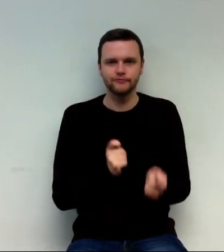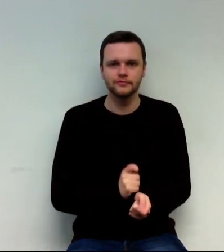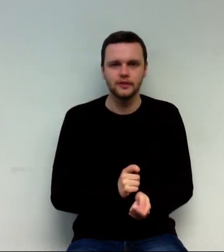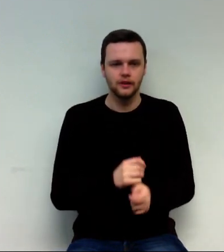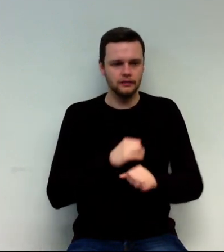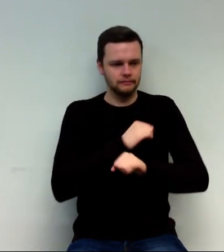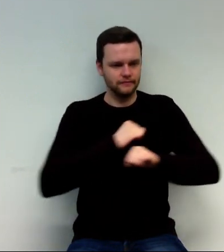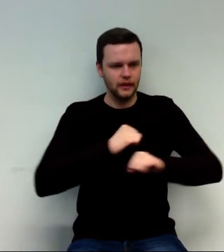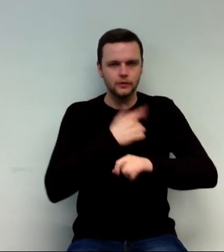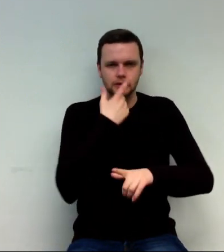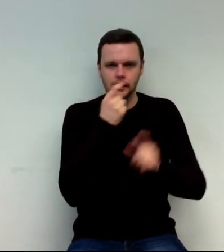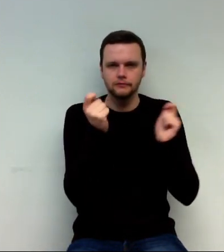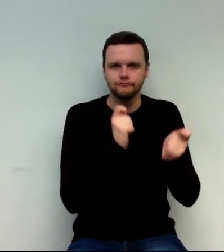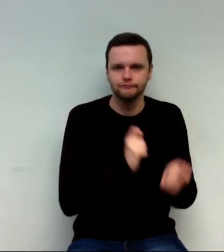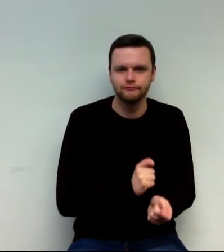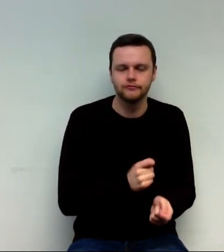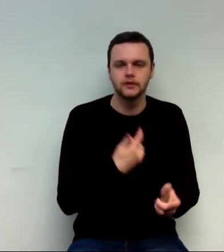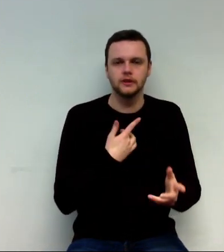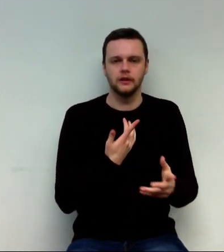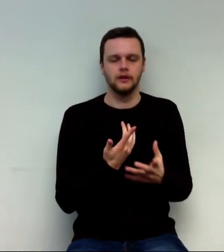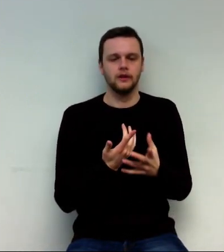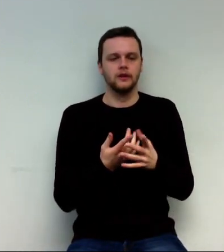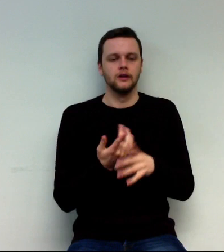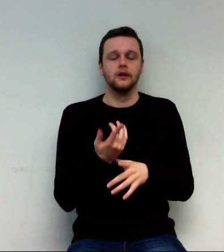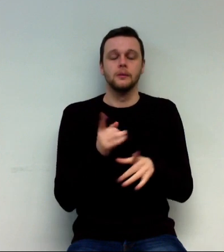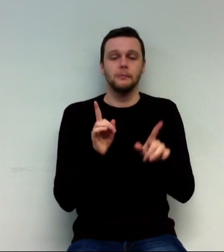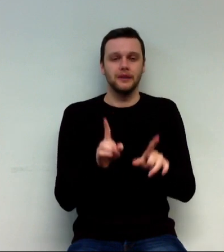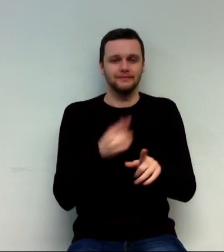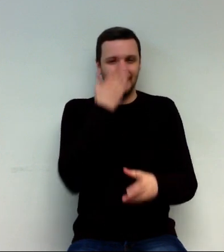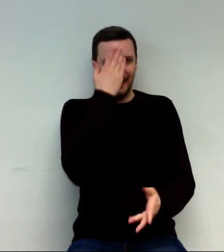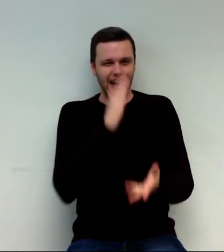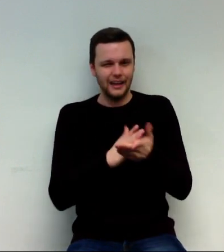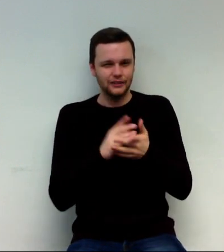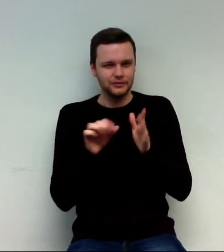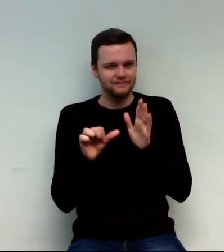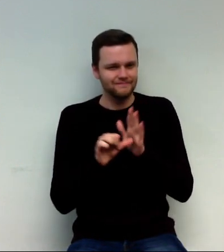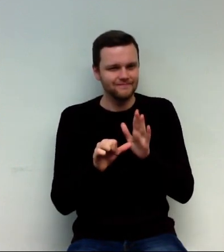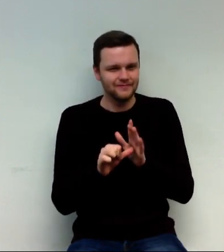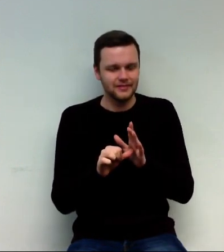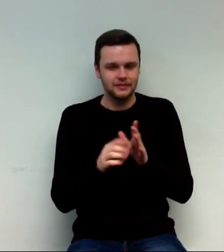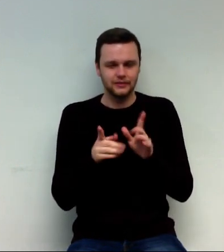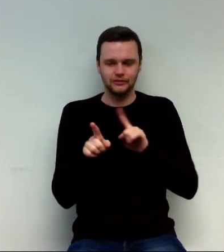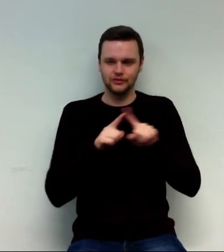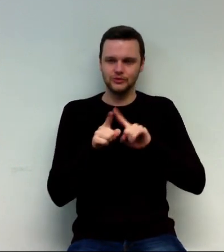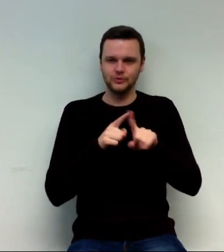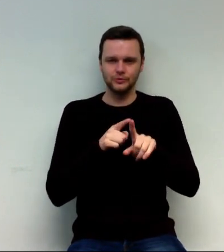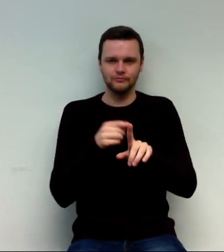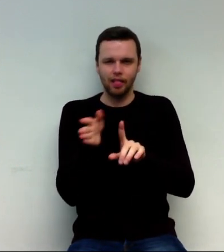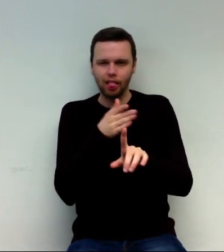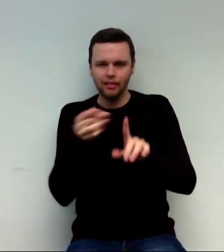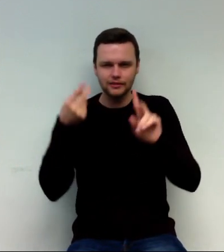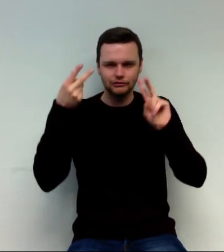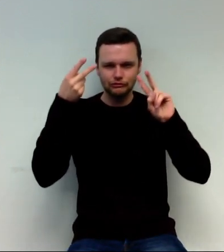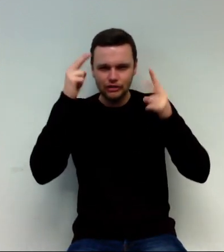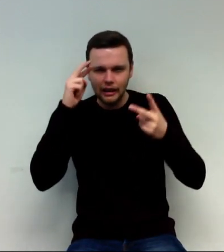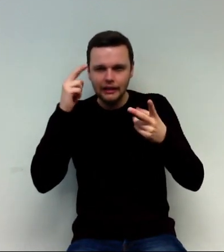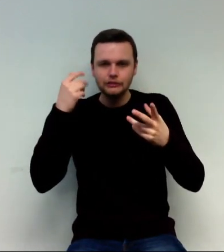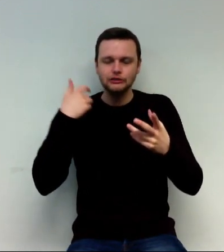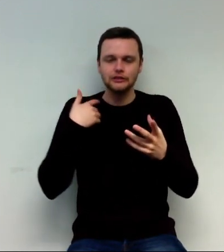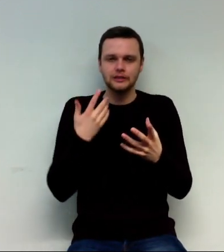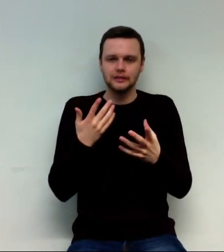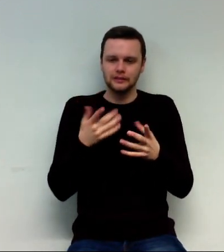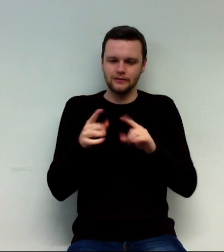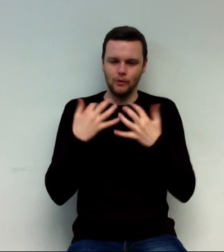venues can make, and that companies coming and presenting work at the Fringe can make. But attitudinal is about changing people's minds and changing the audience's